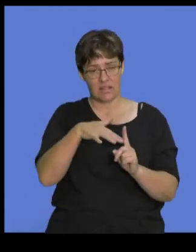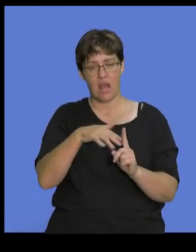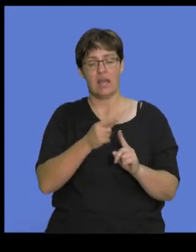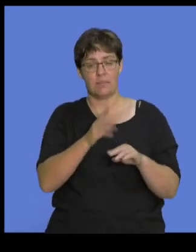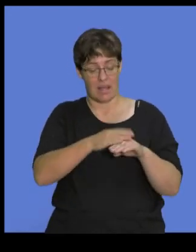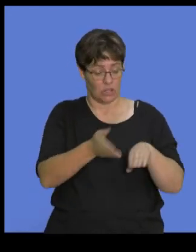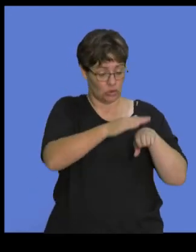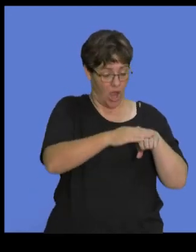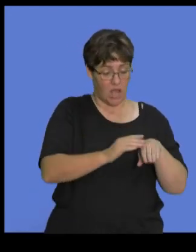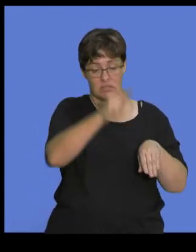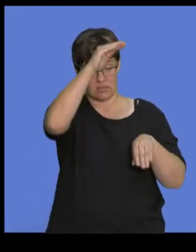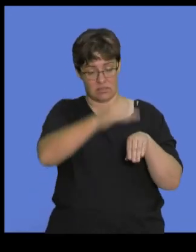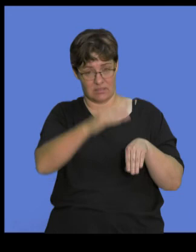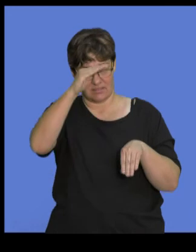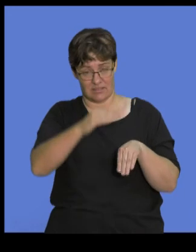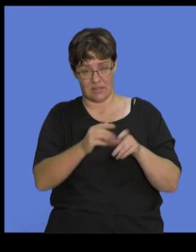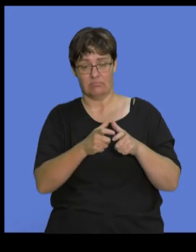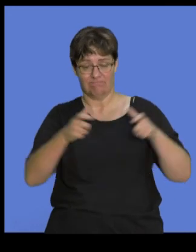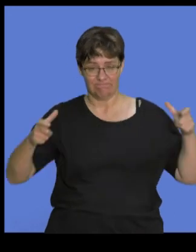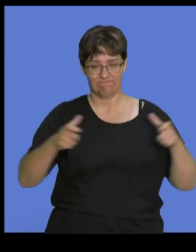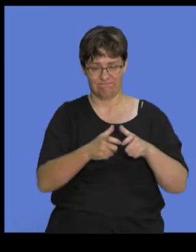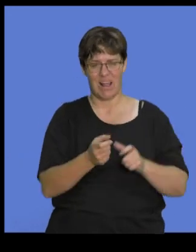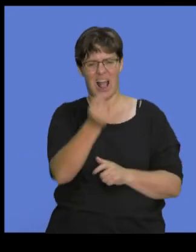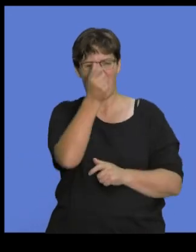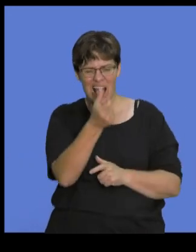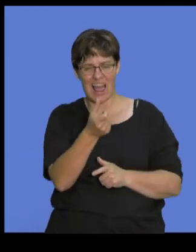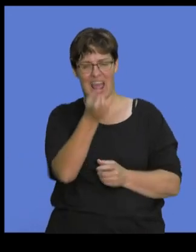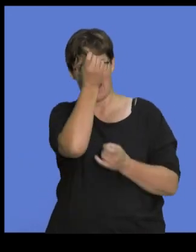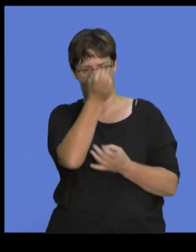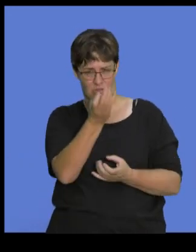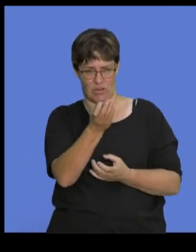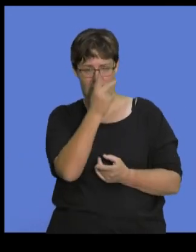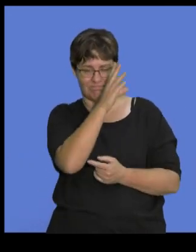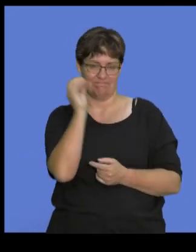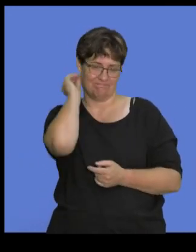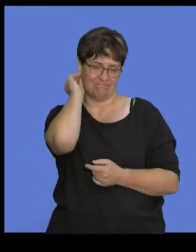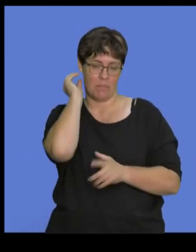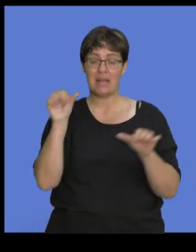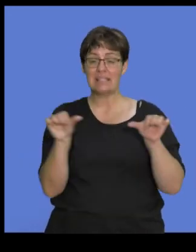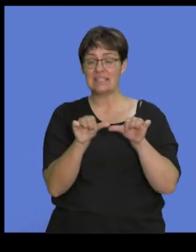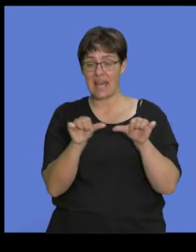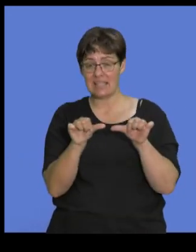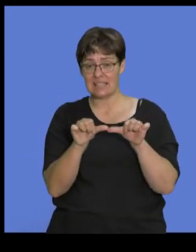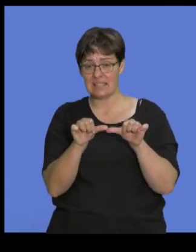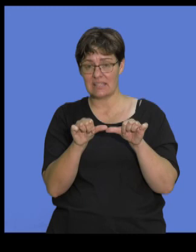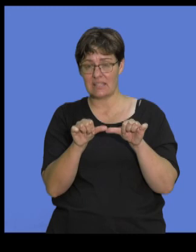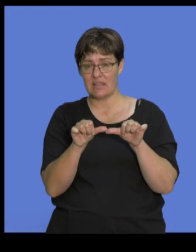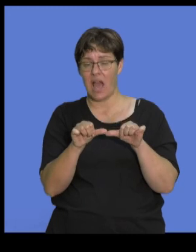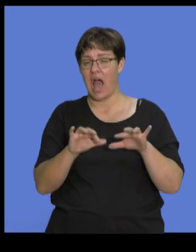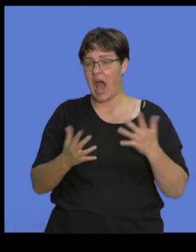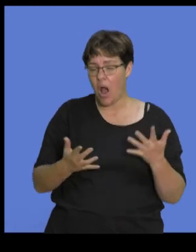directly proportional to the magnitude of the charge. So these are some of the legal detail that we need to remember, but the